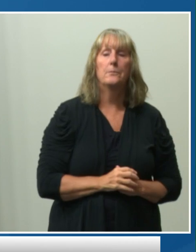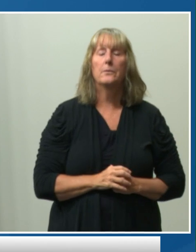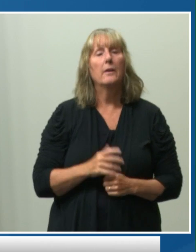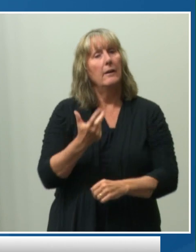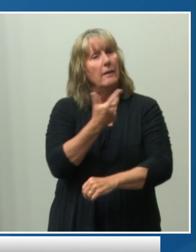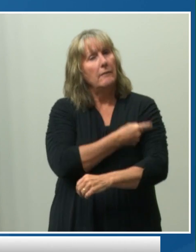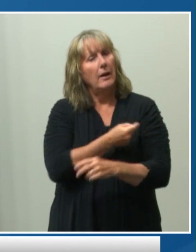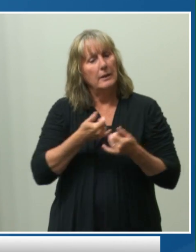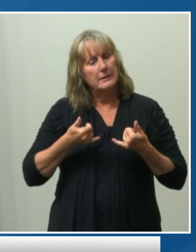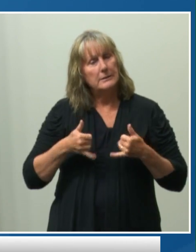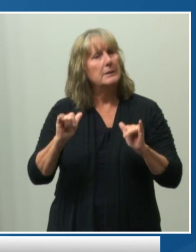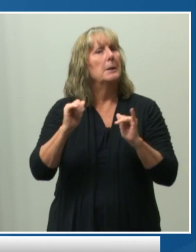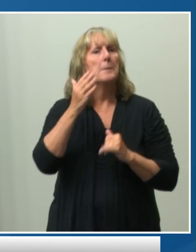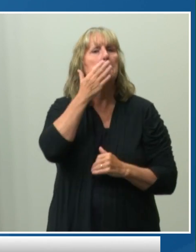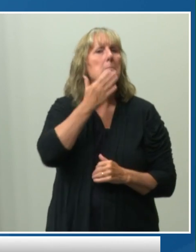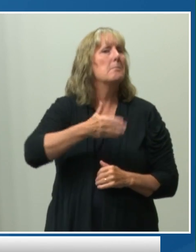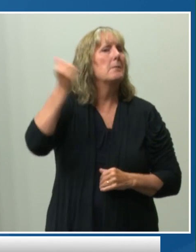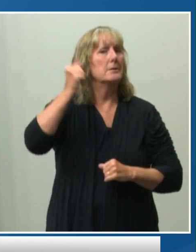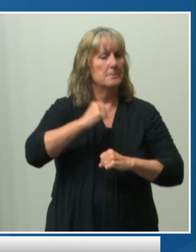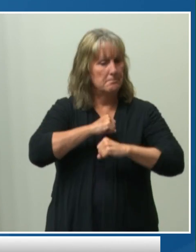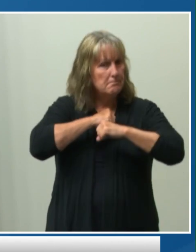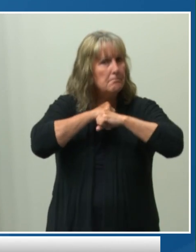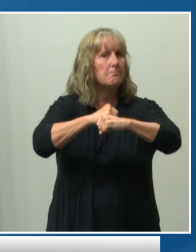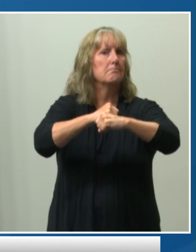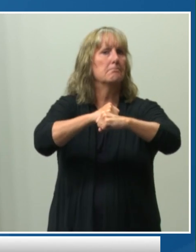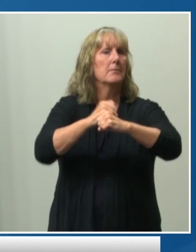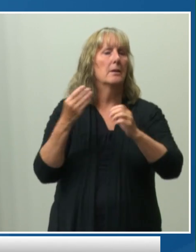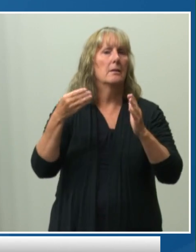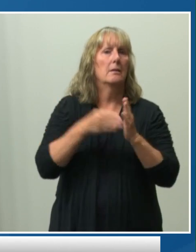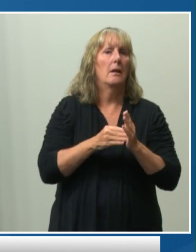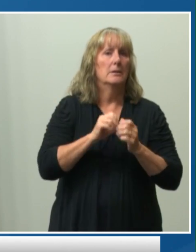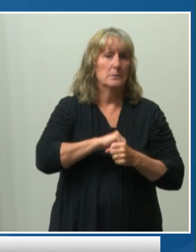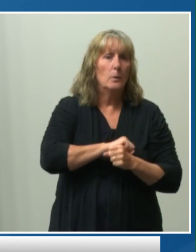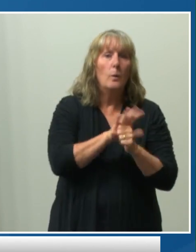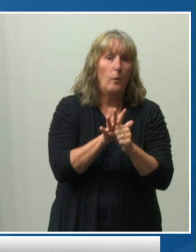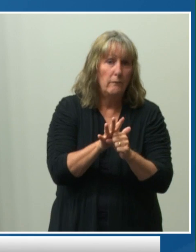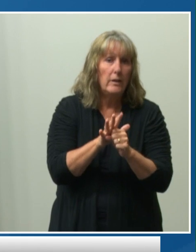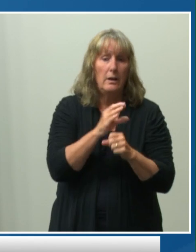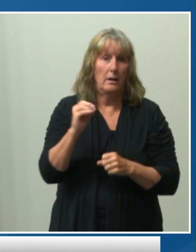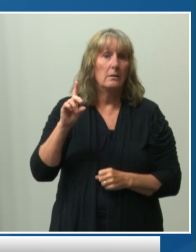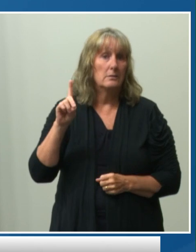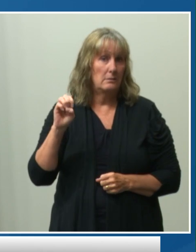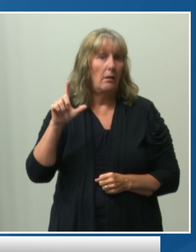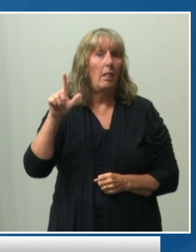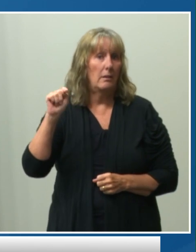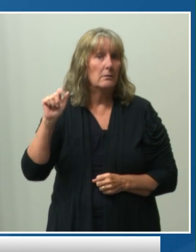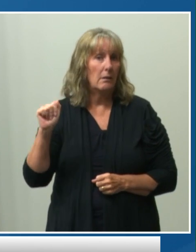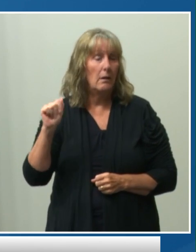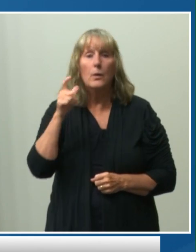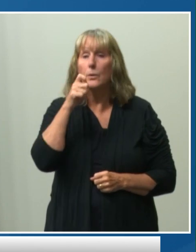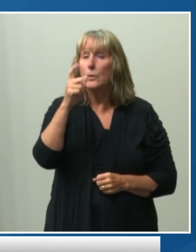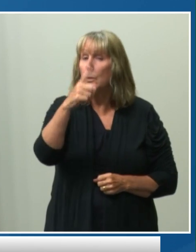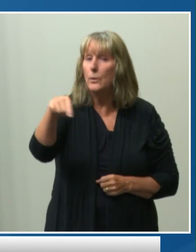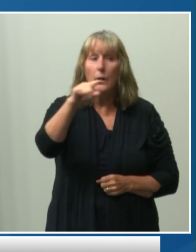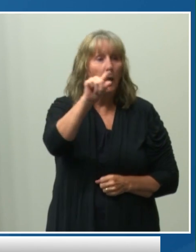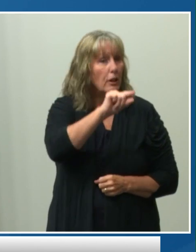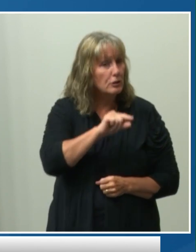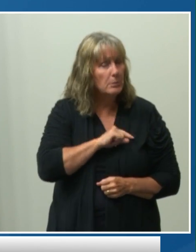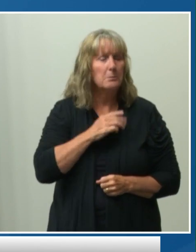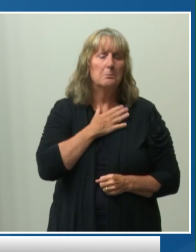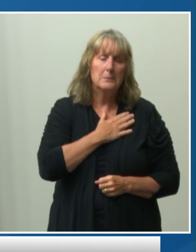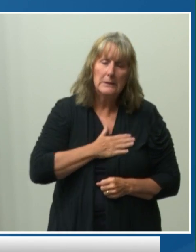Vaccination continues to be our best defense against the Delta variant. We strongly urge all those eligible to get